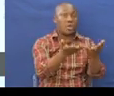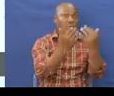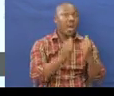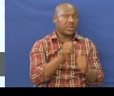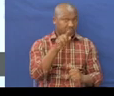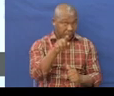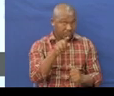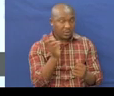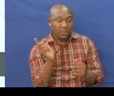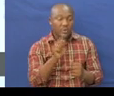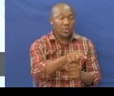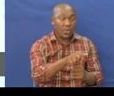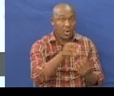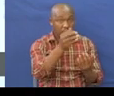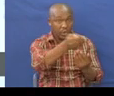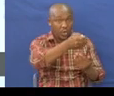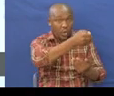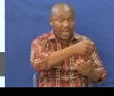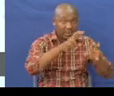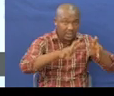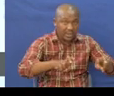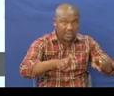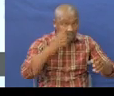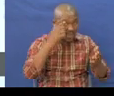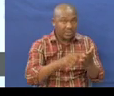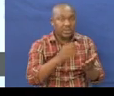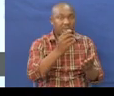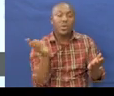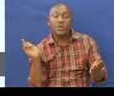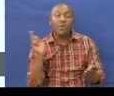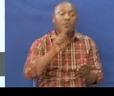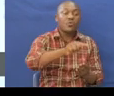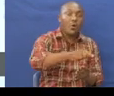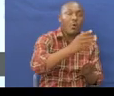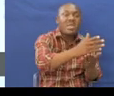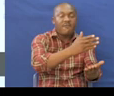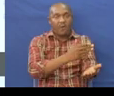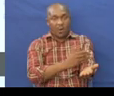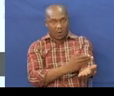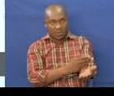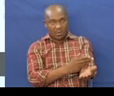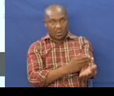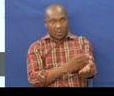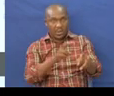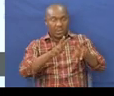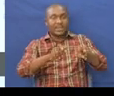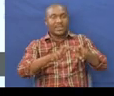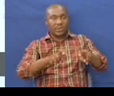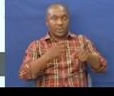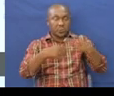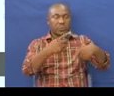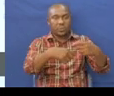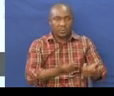research. If it's field research, you have to go before and see the place and go, okay, so know exactly